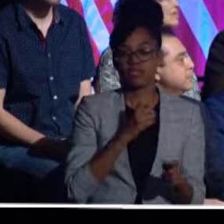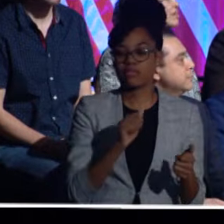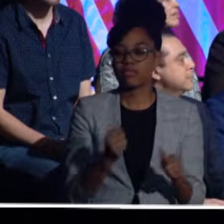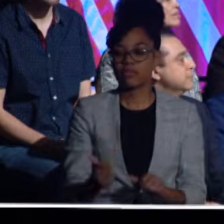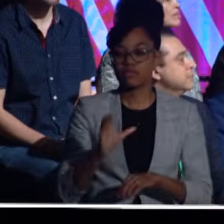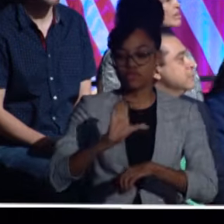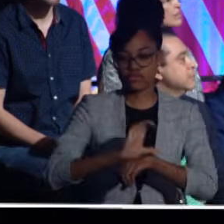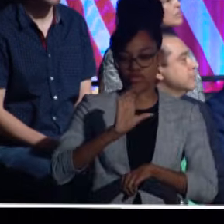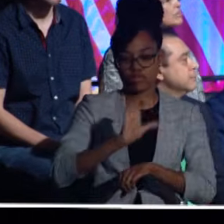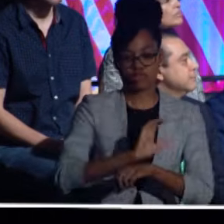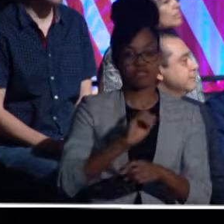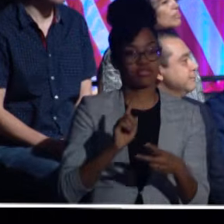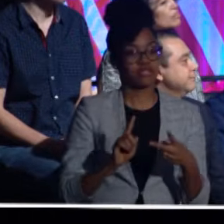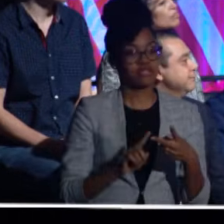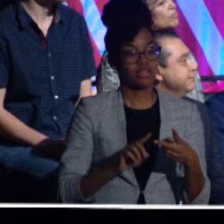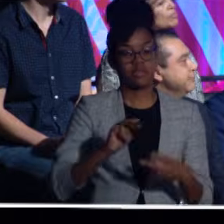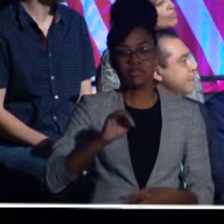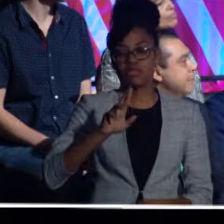Maria Swearingen,